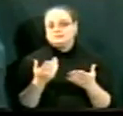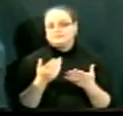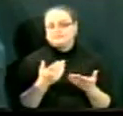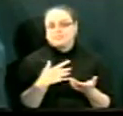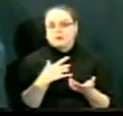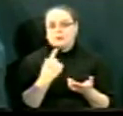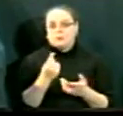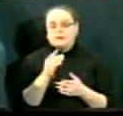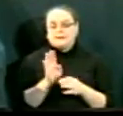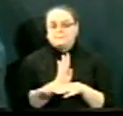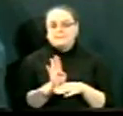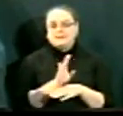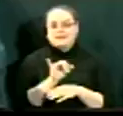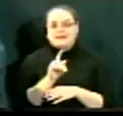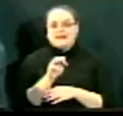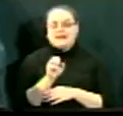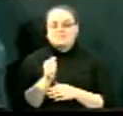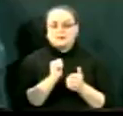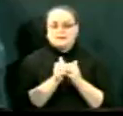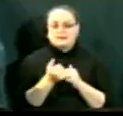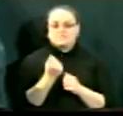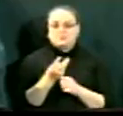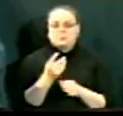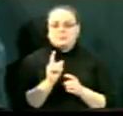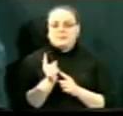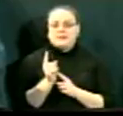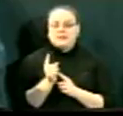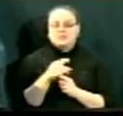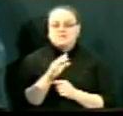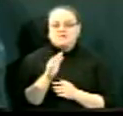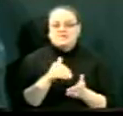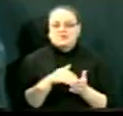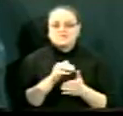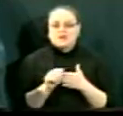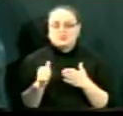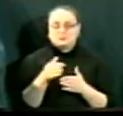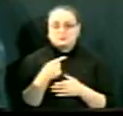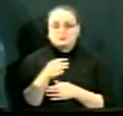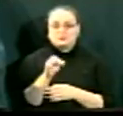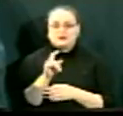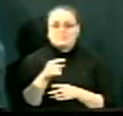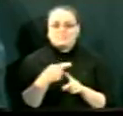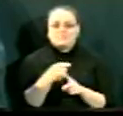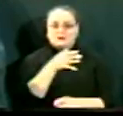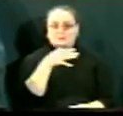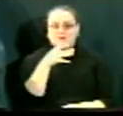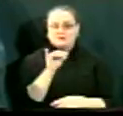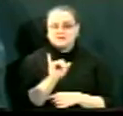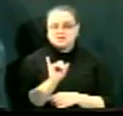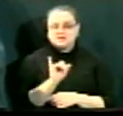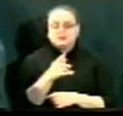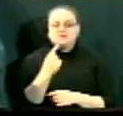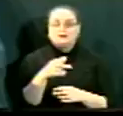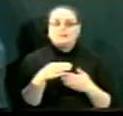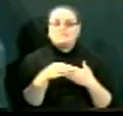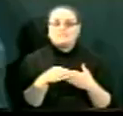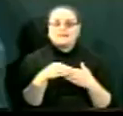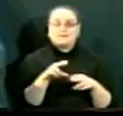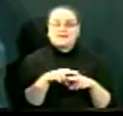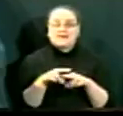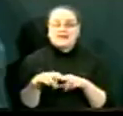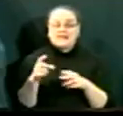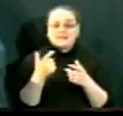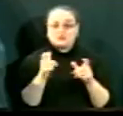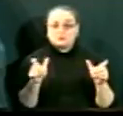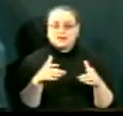the business items that got passed a few minutes ago was a $5,000 grant from Farmers Insurance, for flexible seating classrooms. That's a huge thing